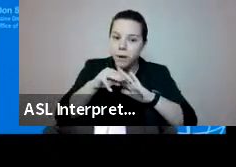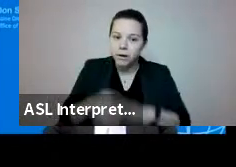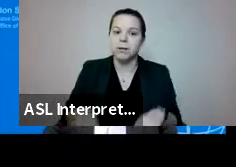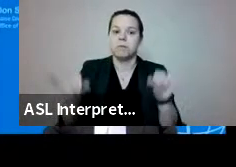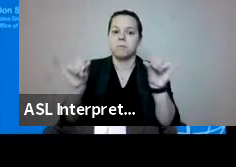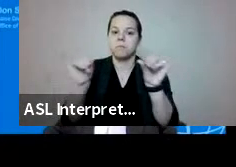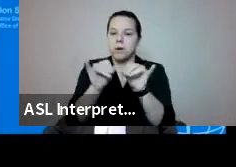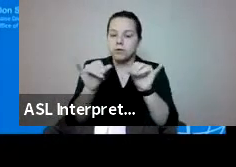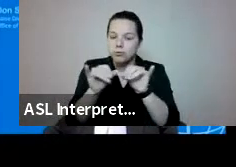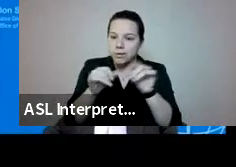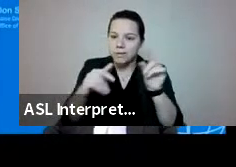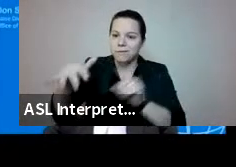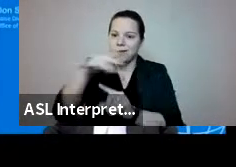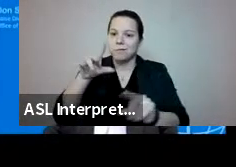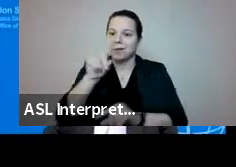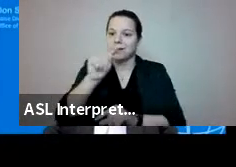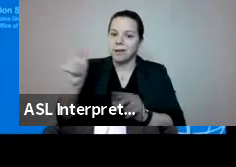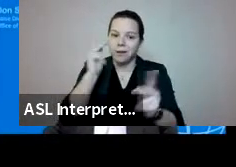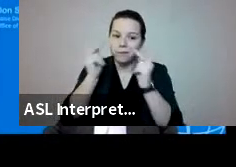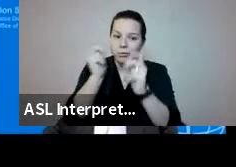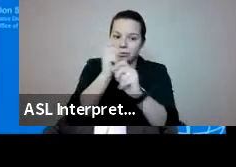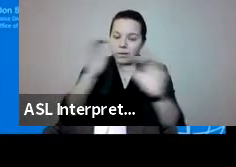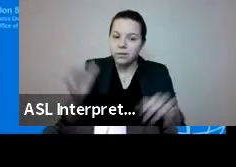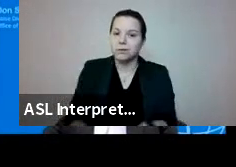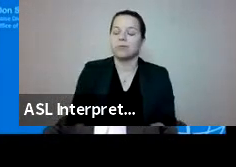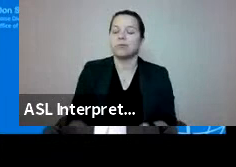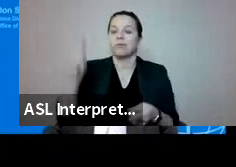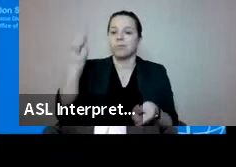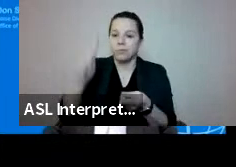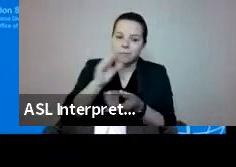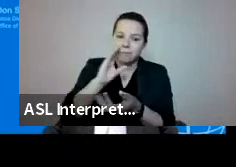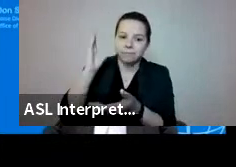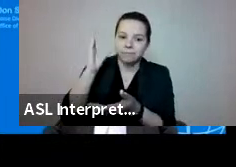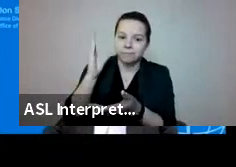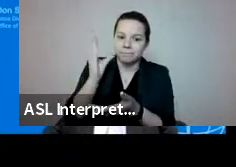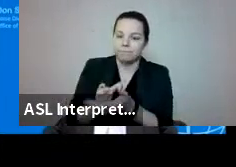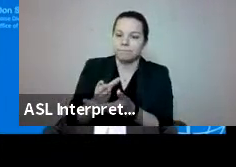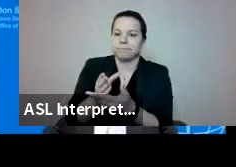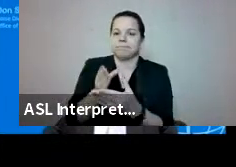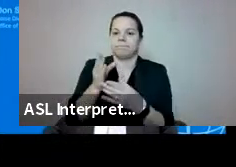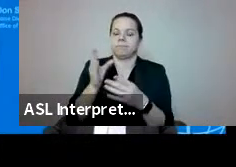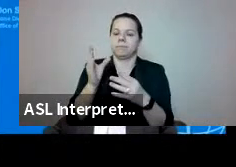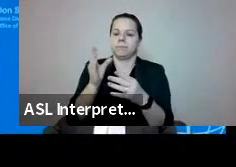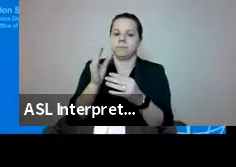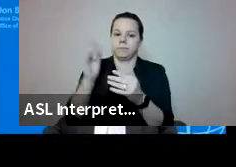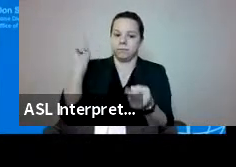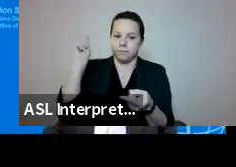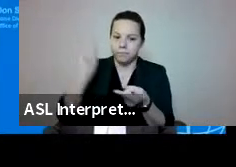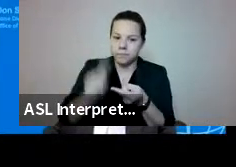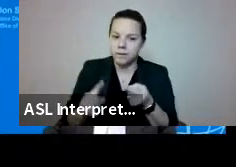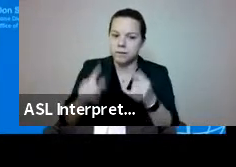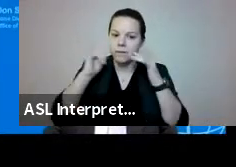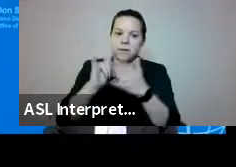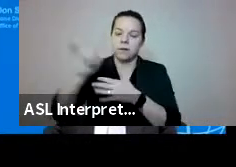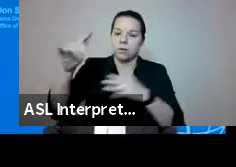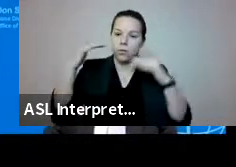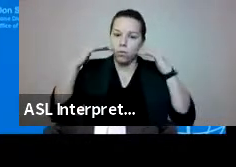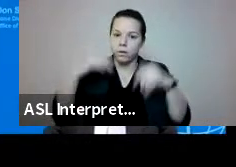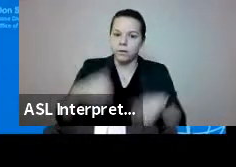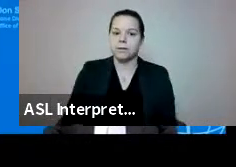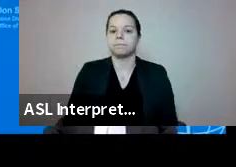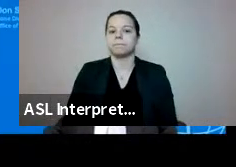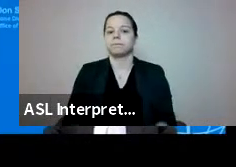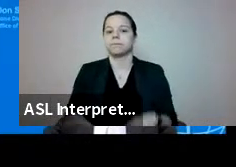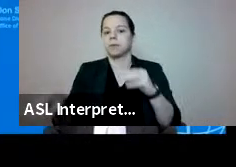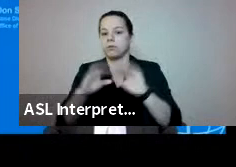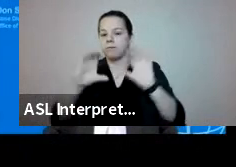data visualization, and reduction, abatement, and mitigation of aircraft noise, and also additional categories of investigation, analysis, or